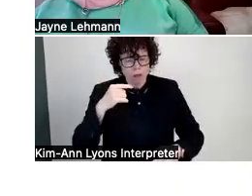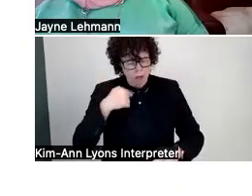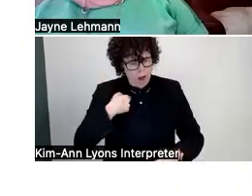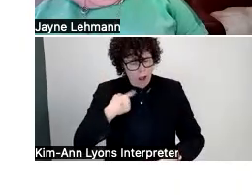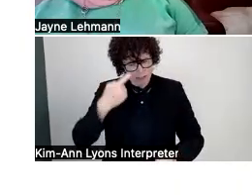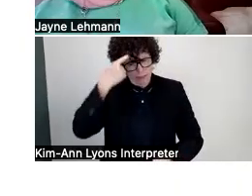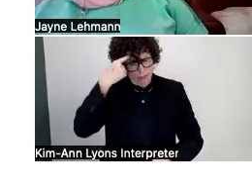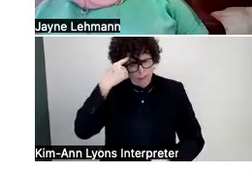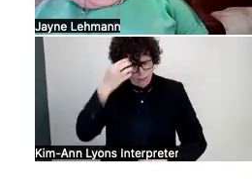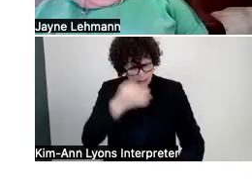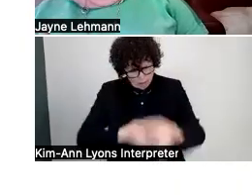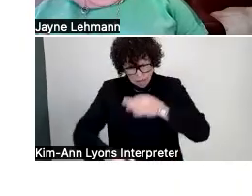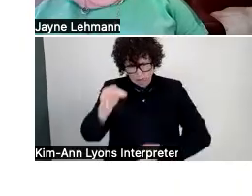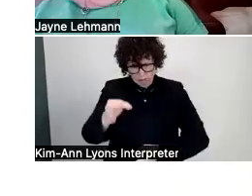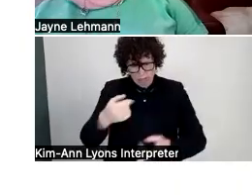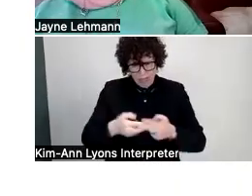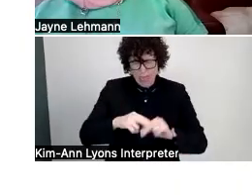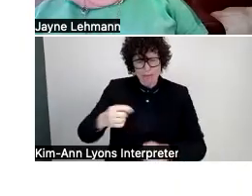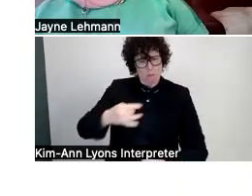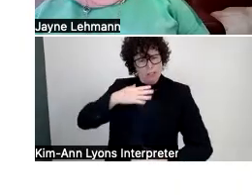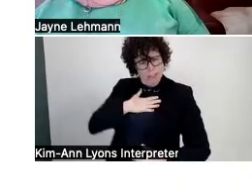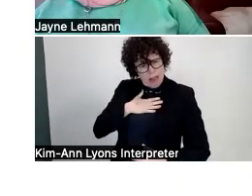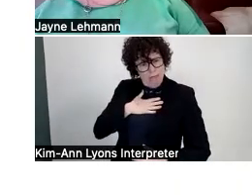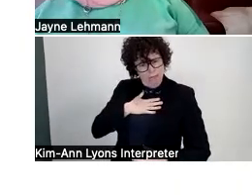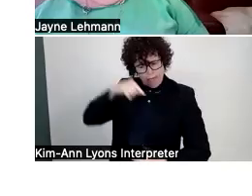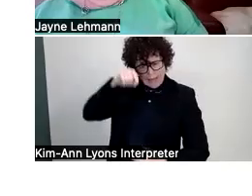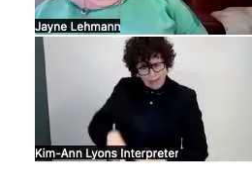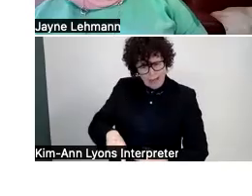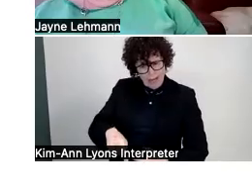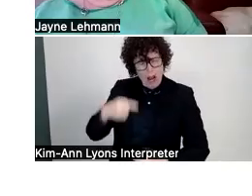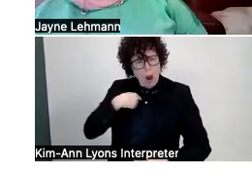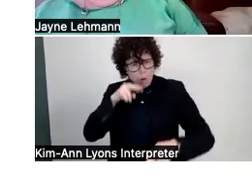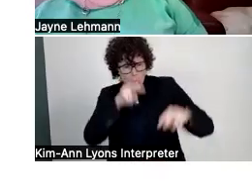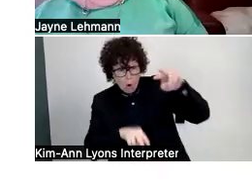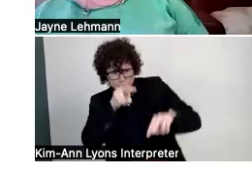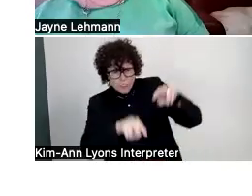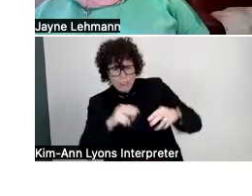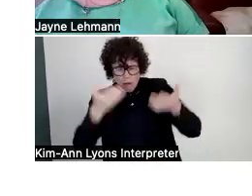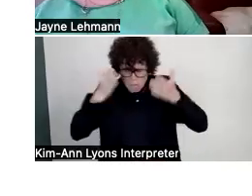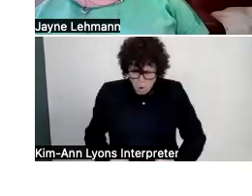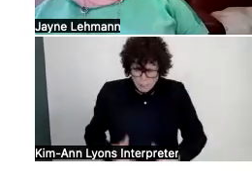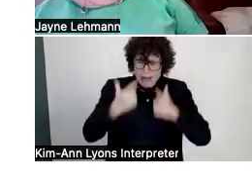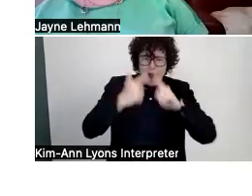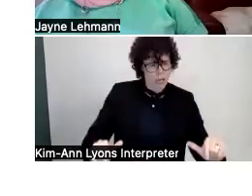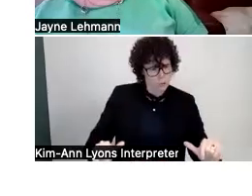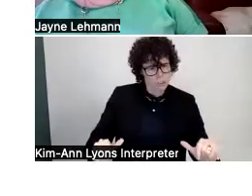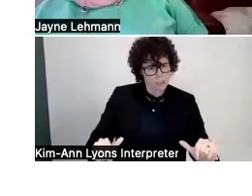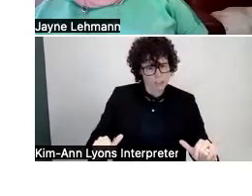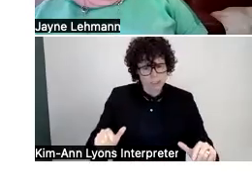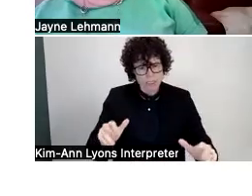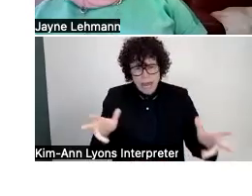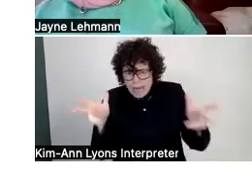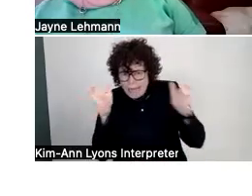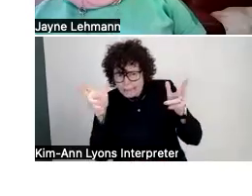shoes and listening to what she was saying, watching her body language, I thought, what would be